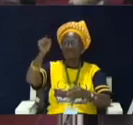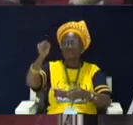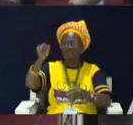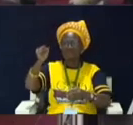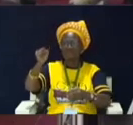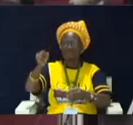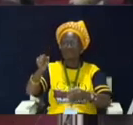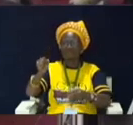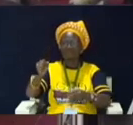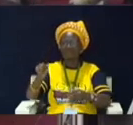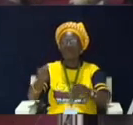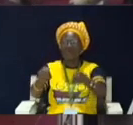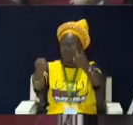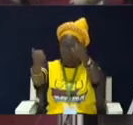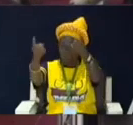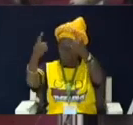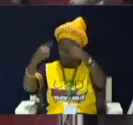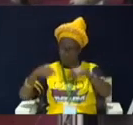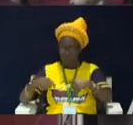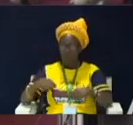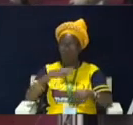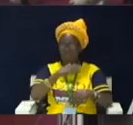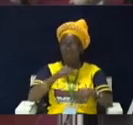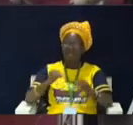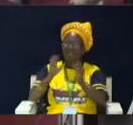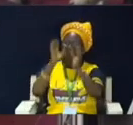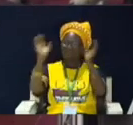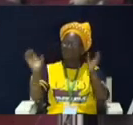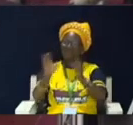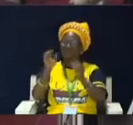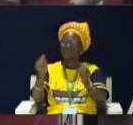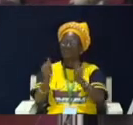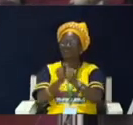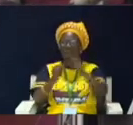Come and celebrate with me.